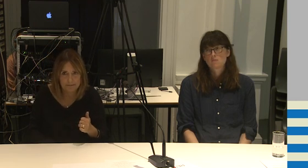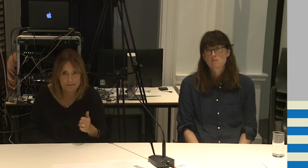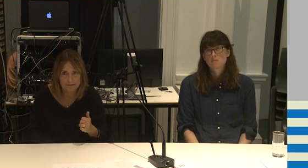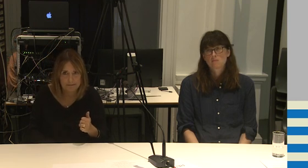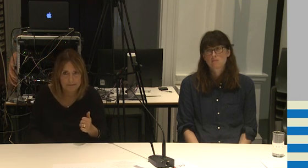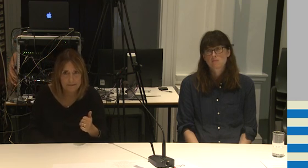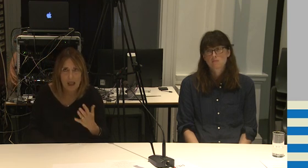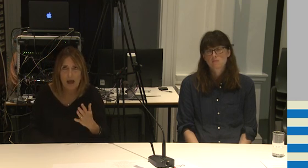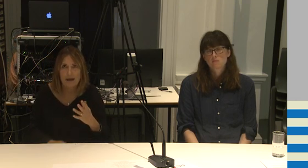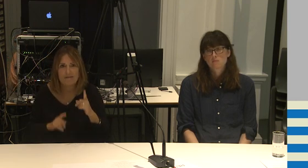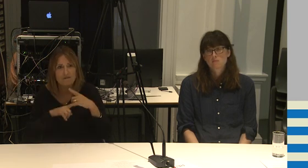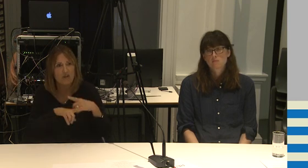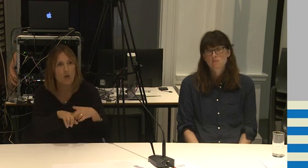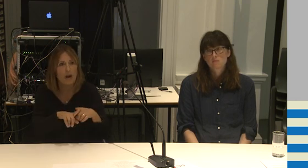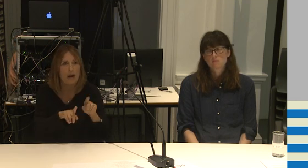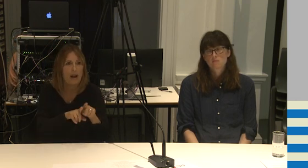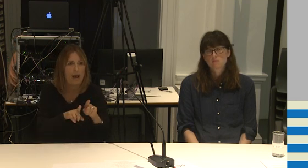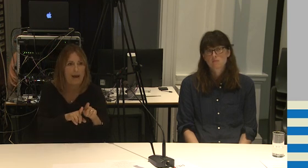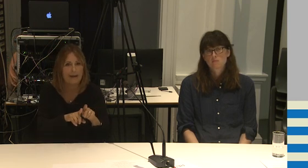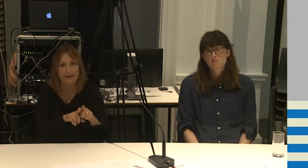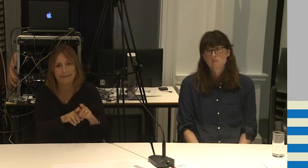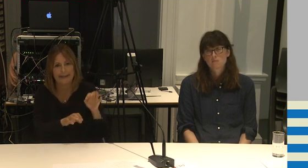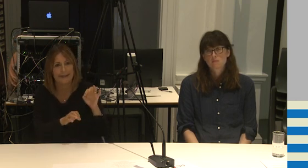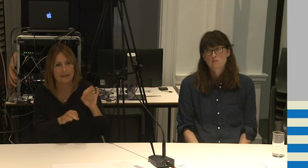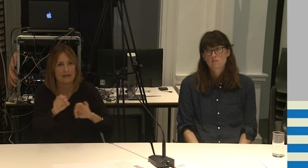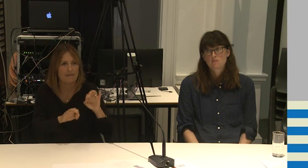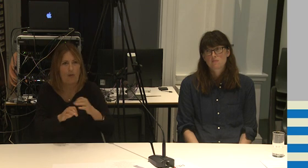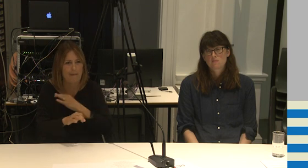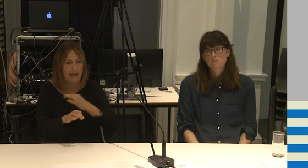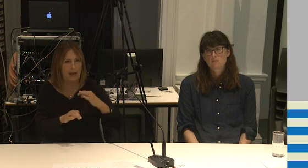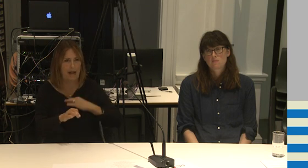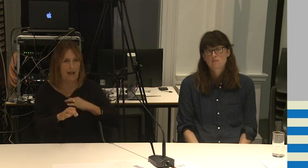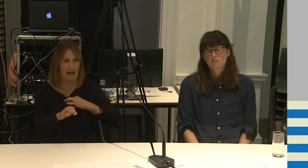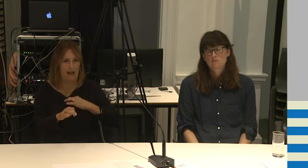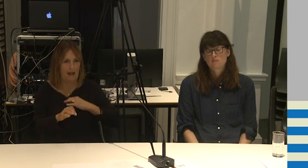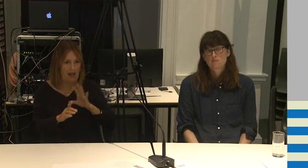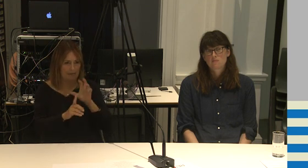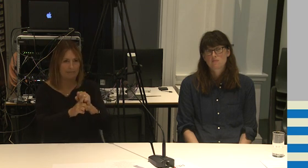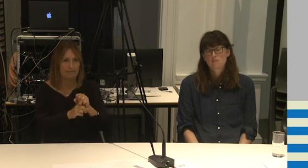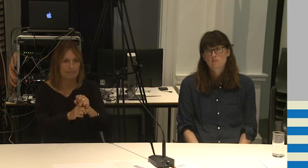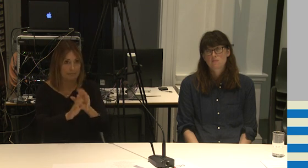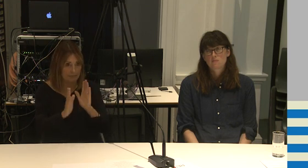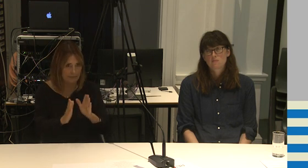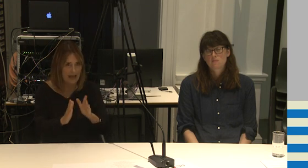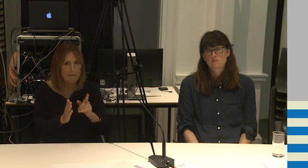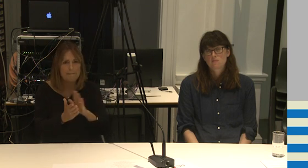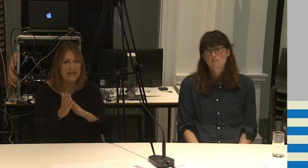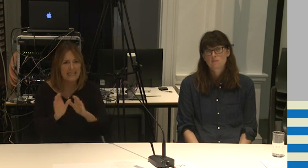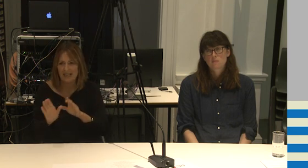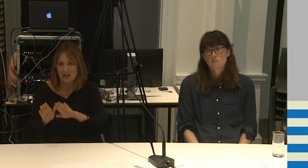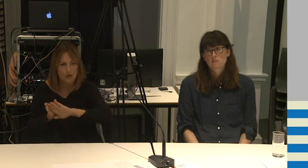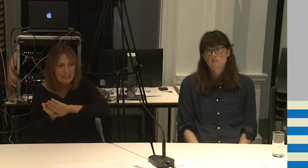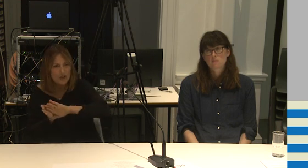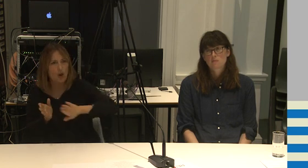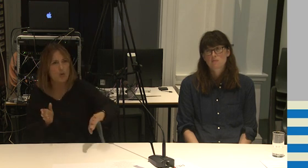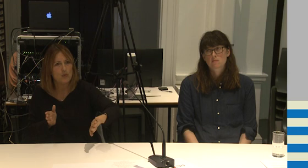in terms of scientific or medical diagnosis is one of ghettoization, that by excluding